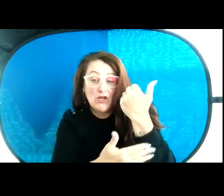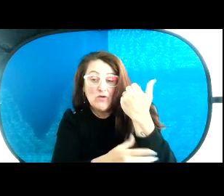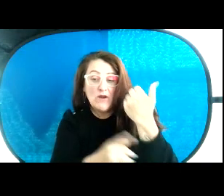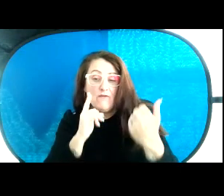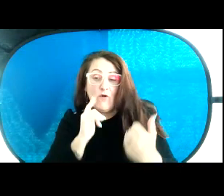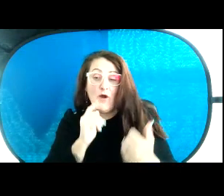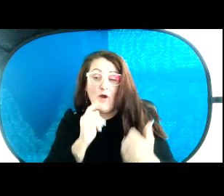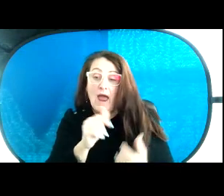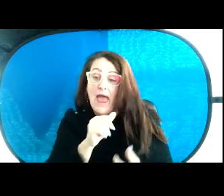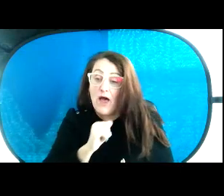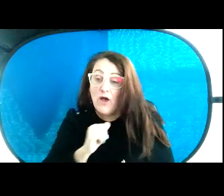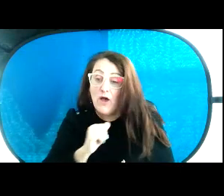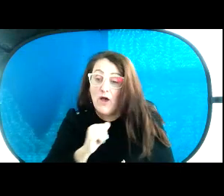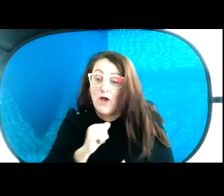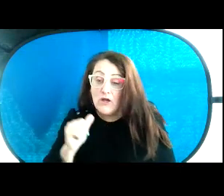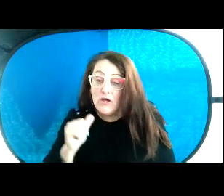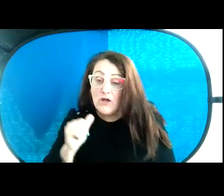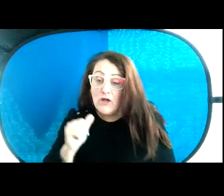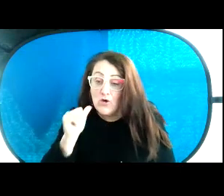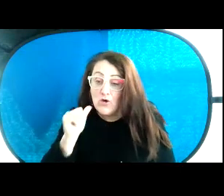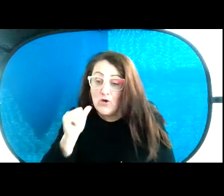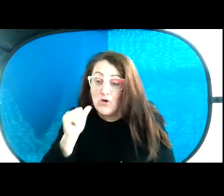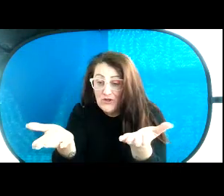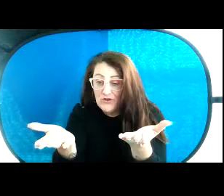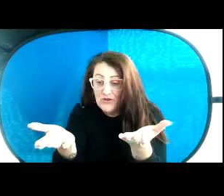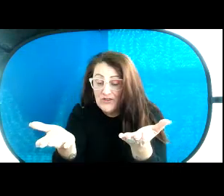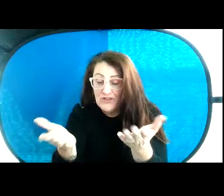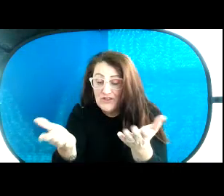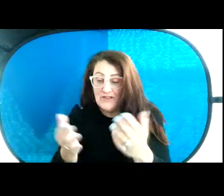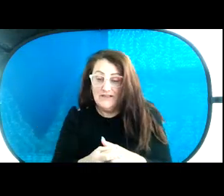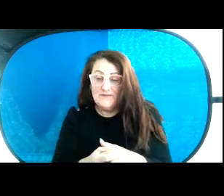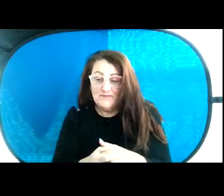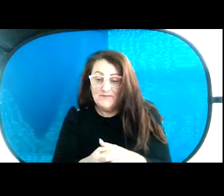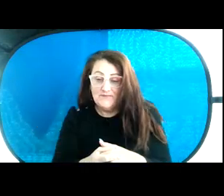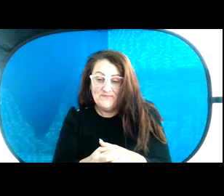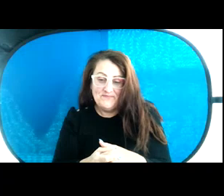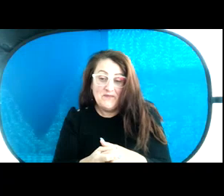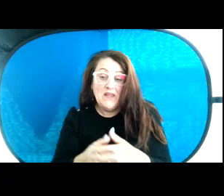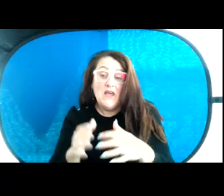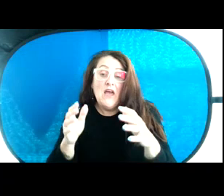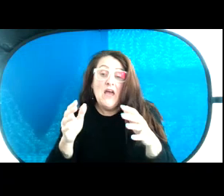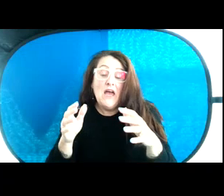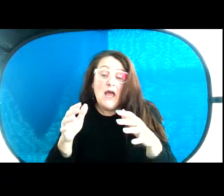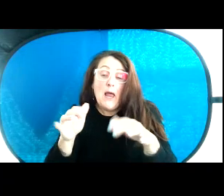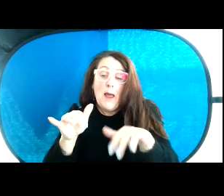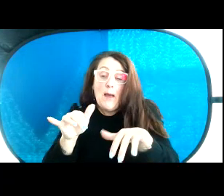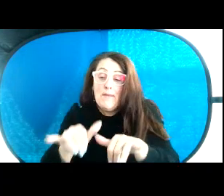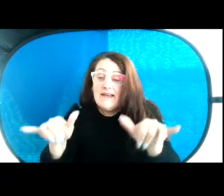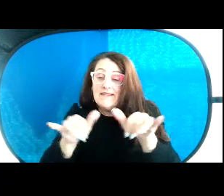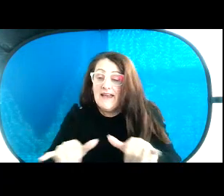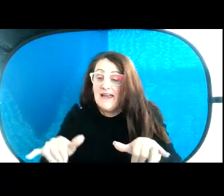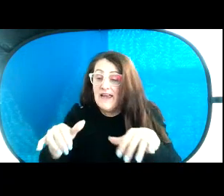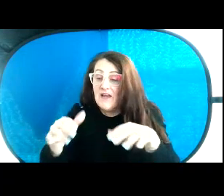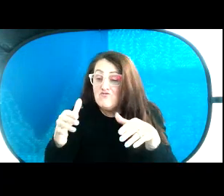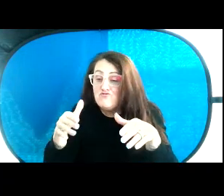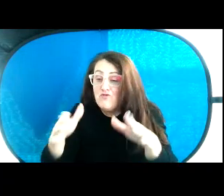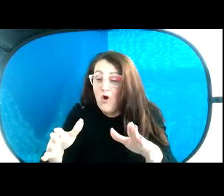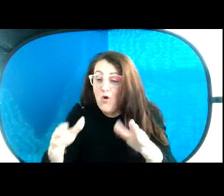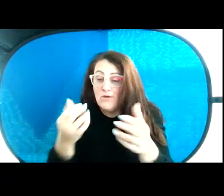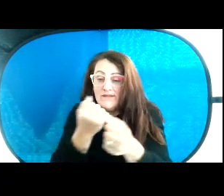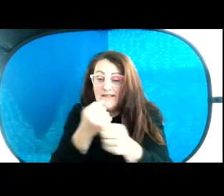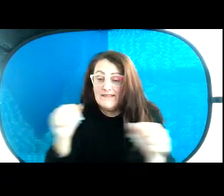in Merced County. But none of it moves without well-maintained roads, efficient corridors, and safe routes to connect our fields